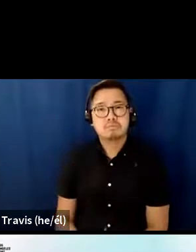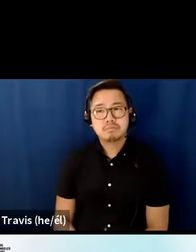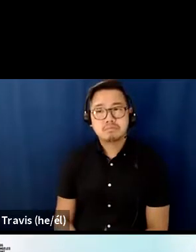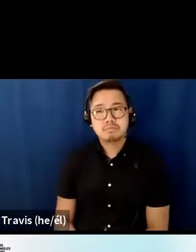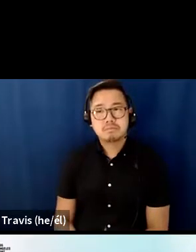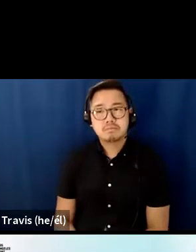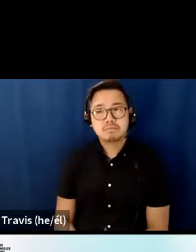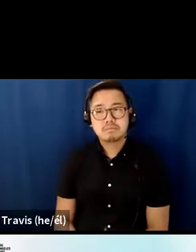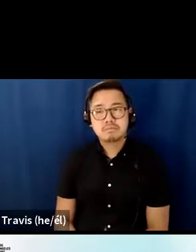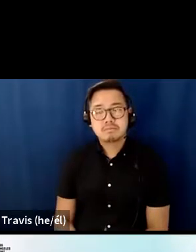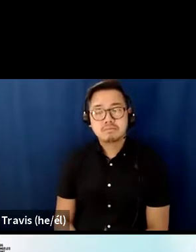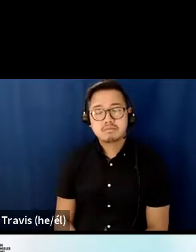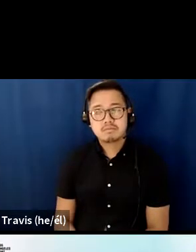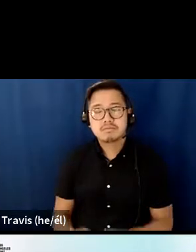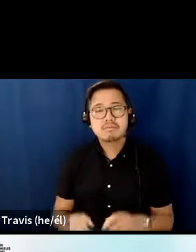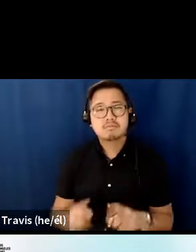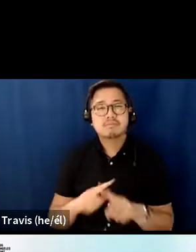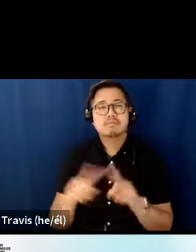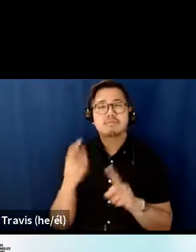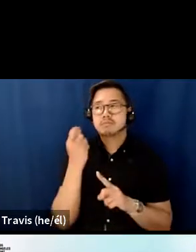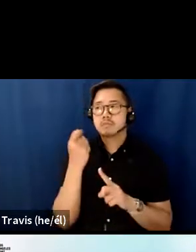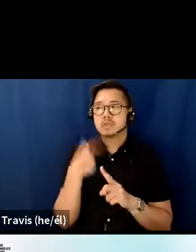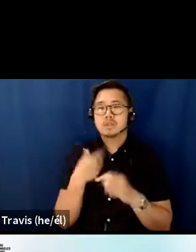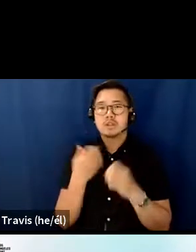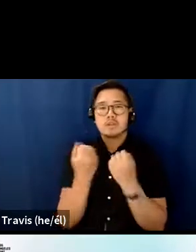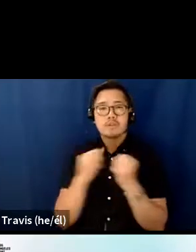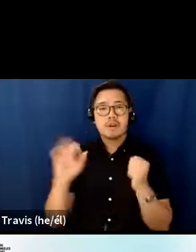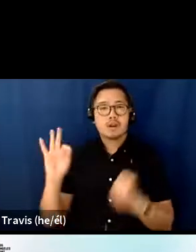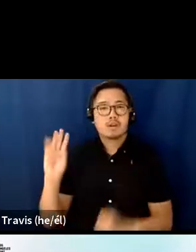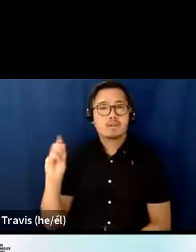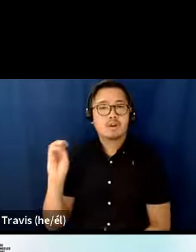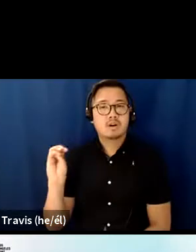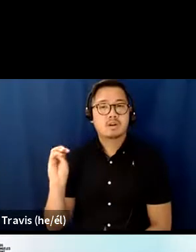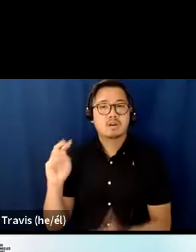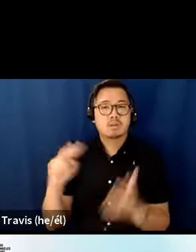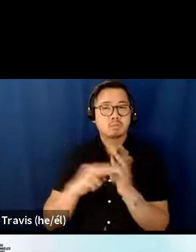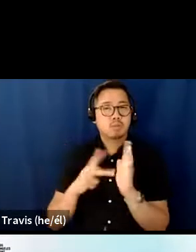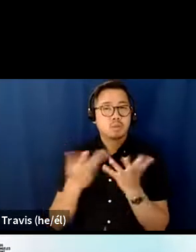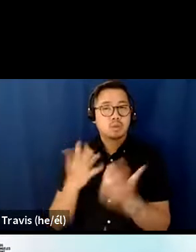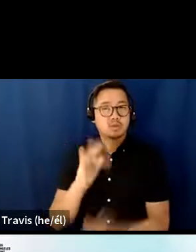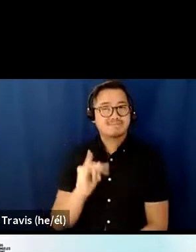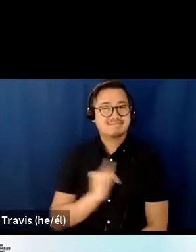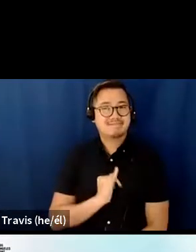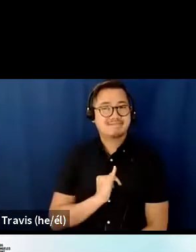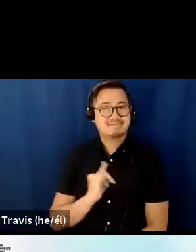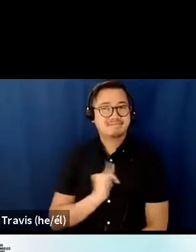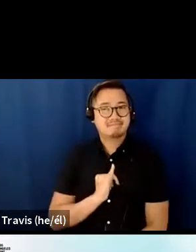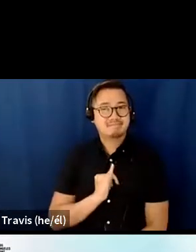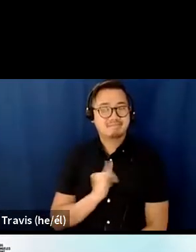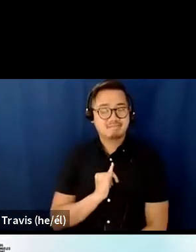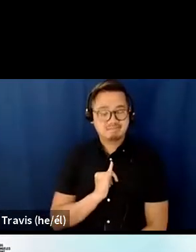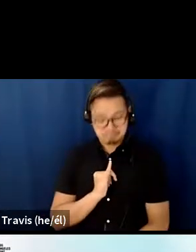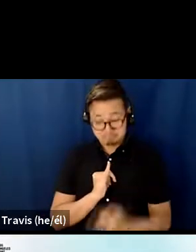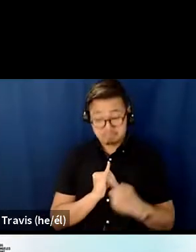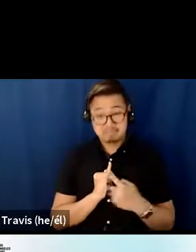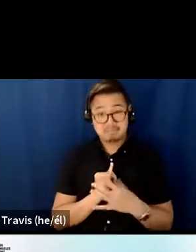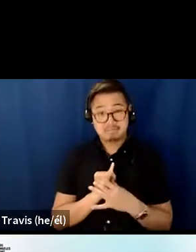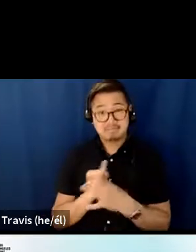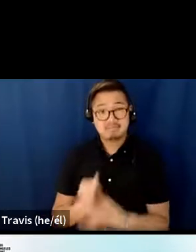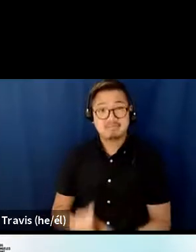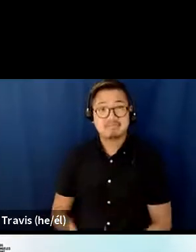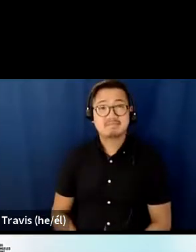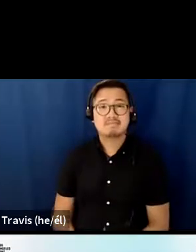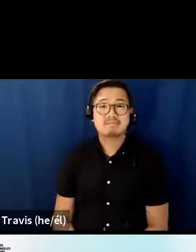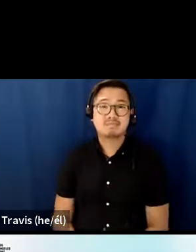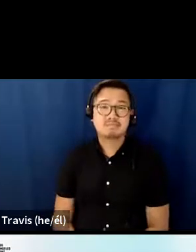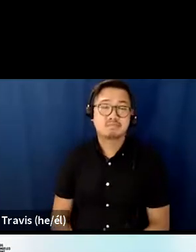freedom requires you to really rid yourself of ego. And I think when you're entering into this work, that is such a huge